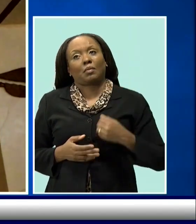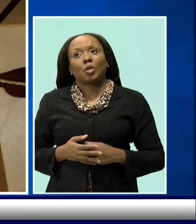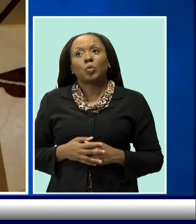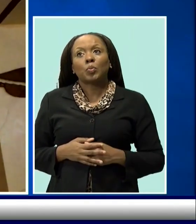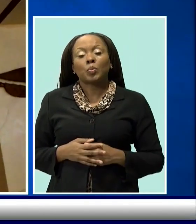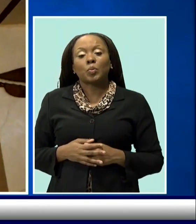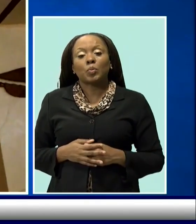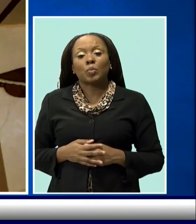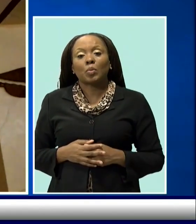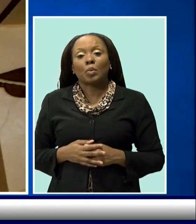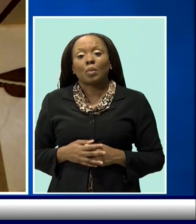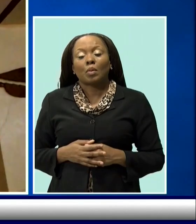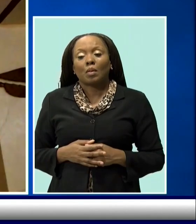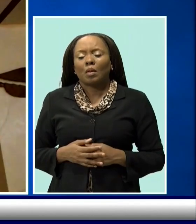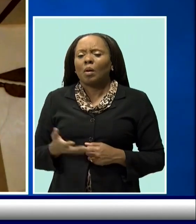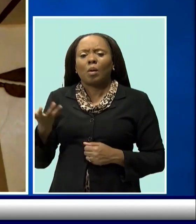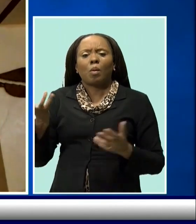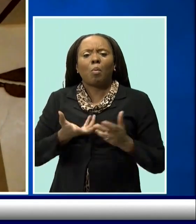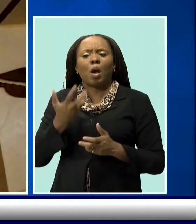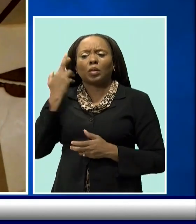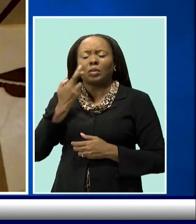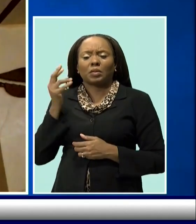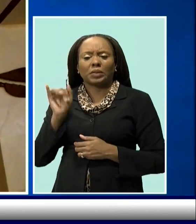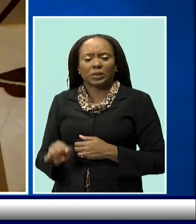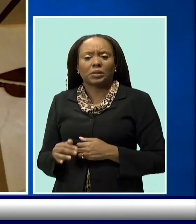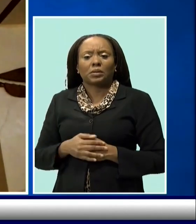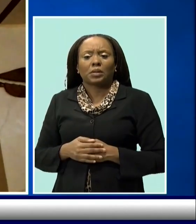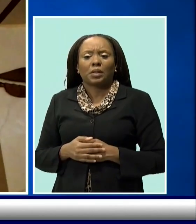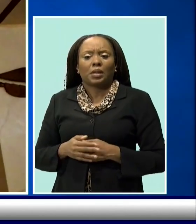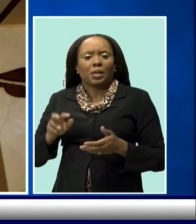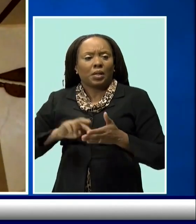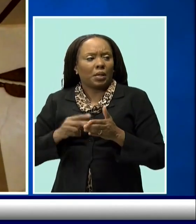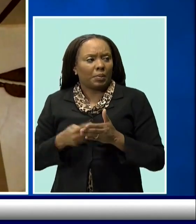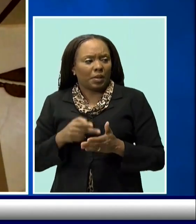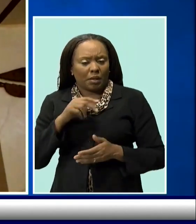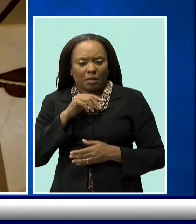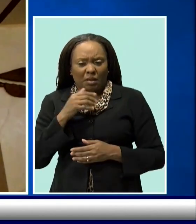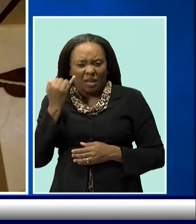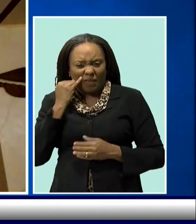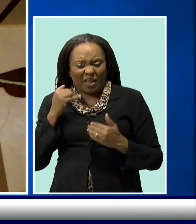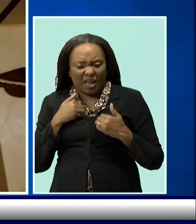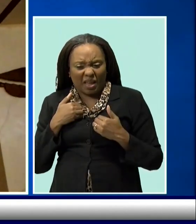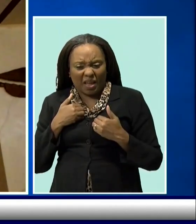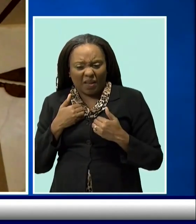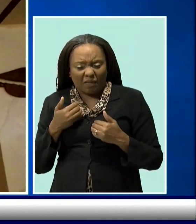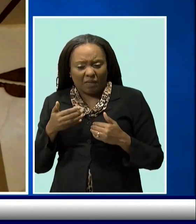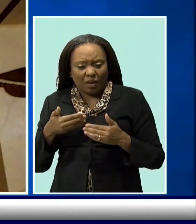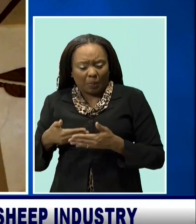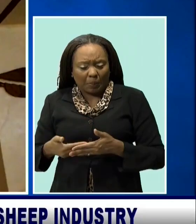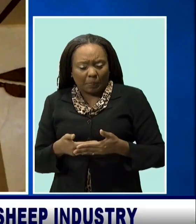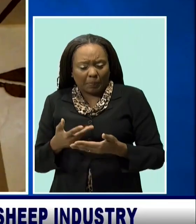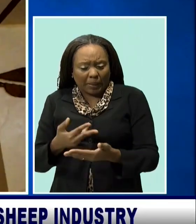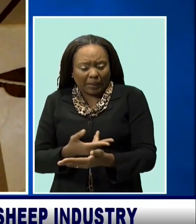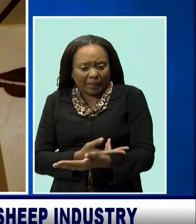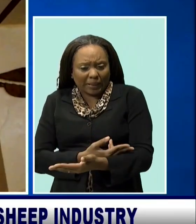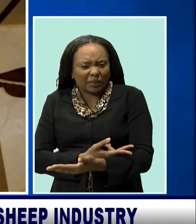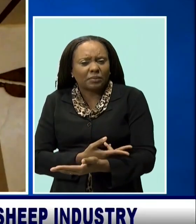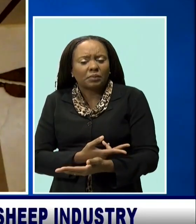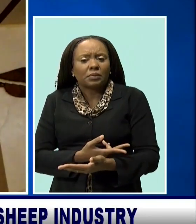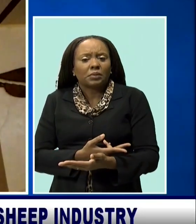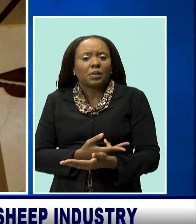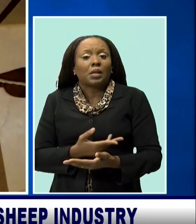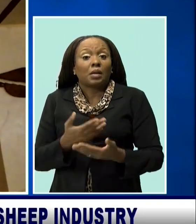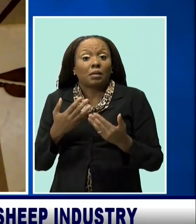a lamb from birth to the point of slaughter. But at about 12 weeks or so, 10 to 12